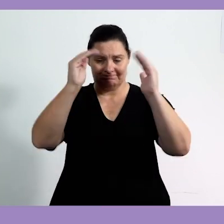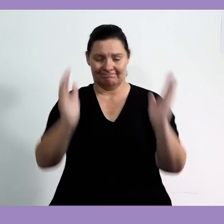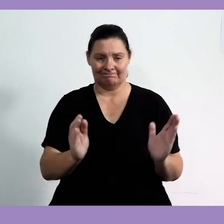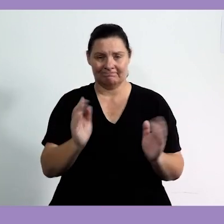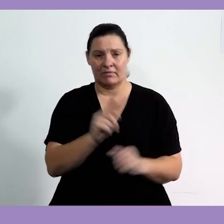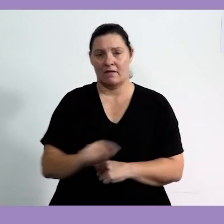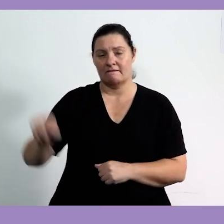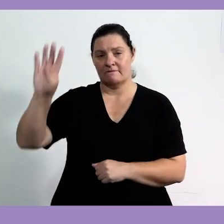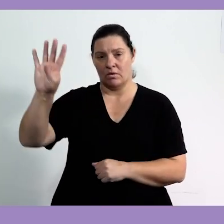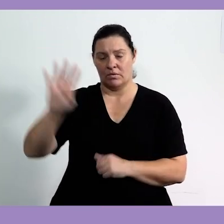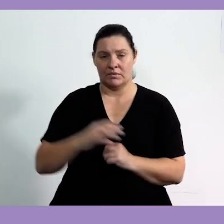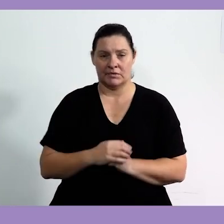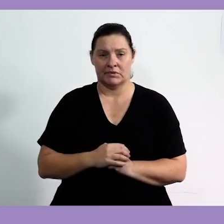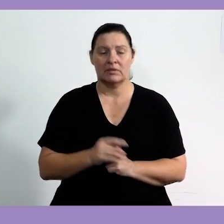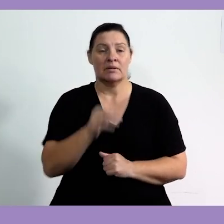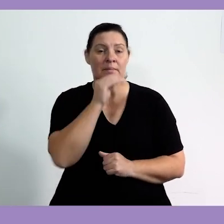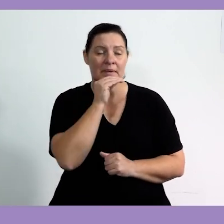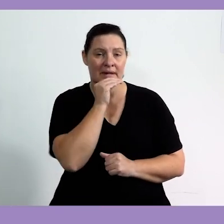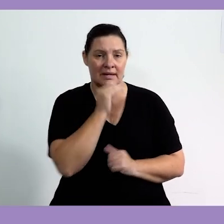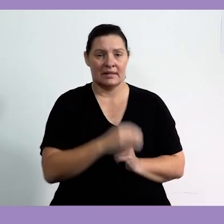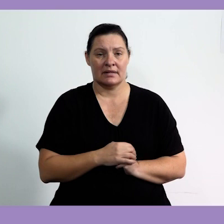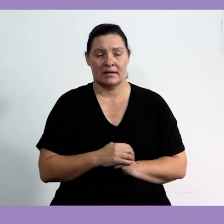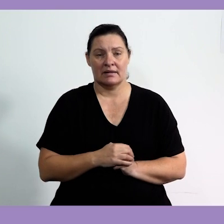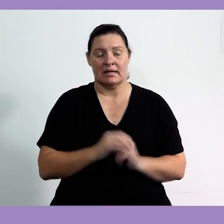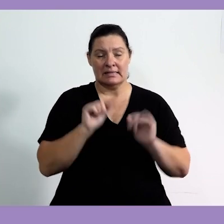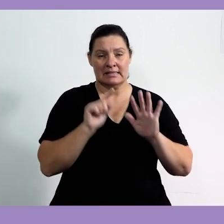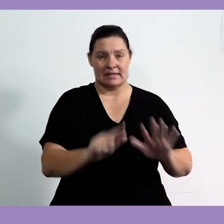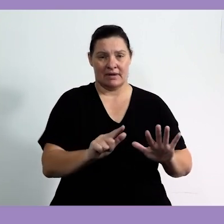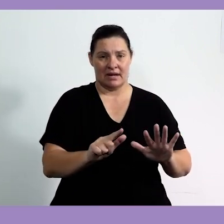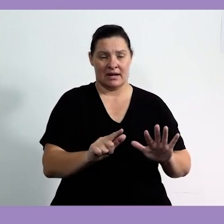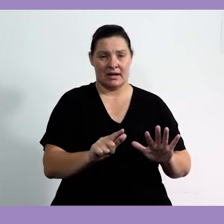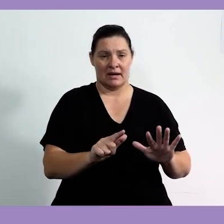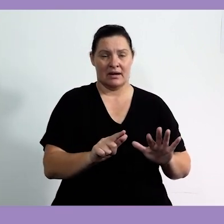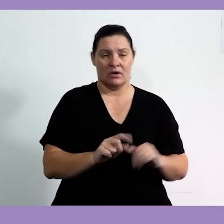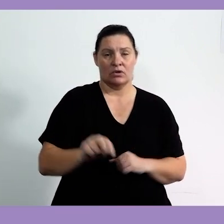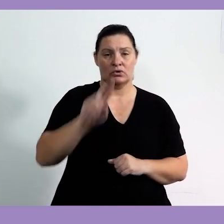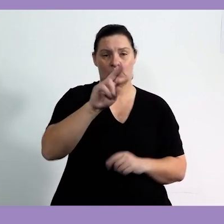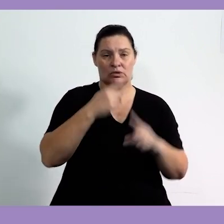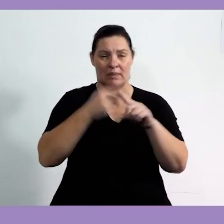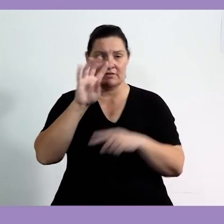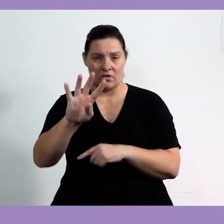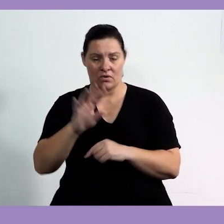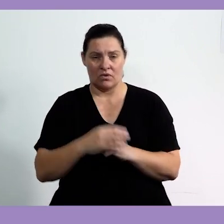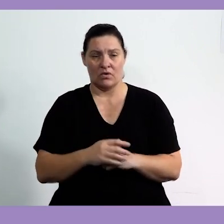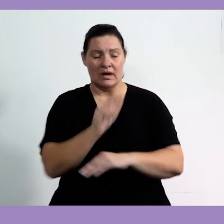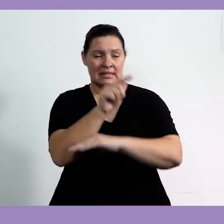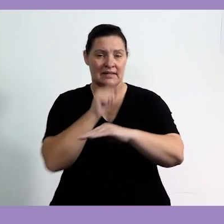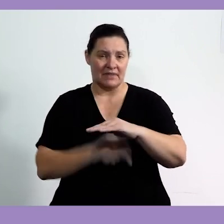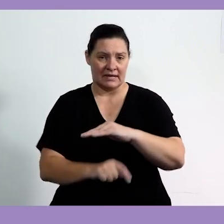raised to the exponent 4. This means that it's going to be 7 to the exponent 2 times